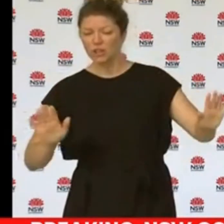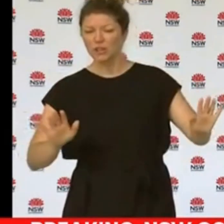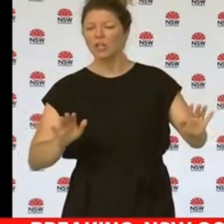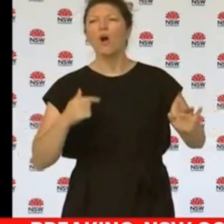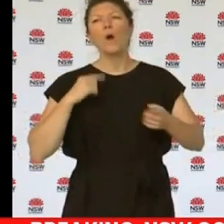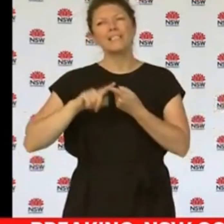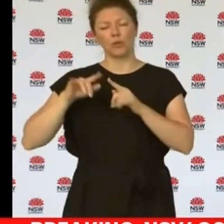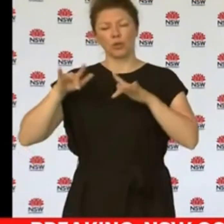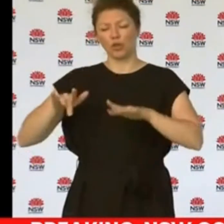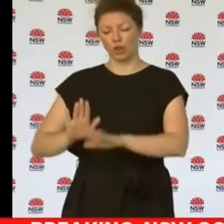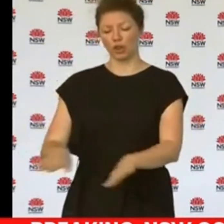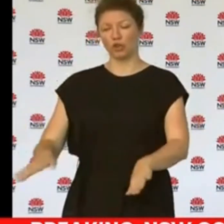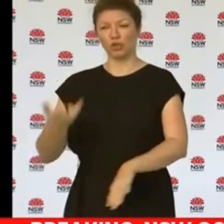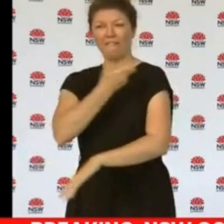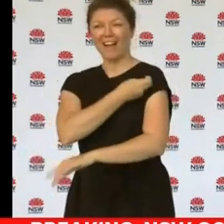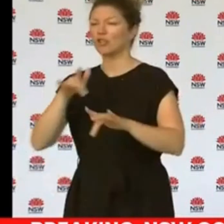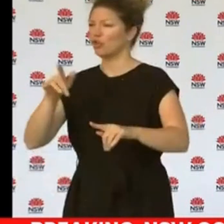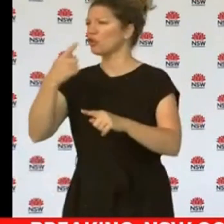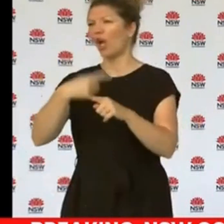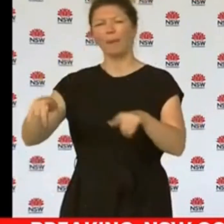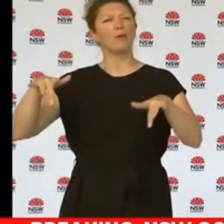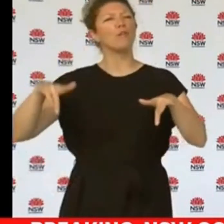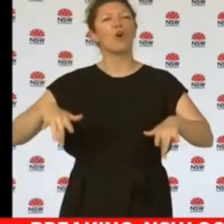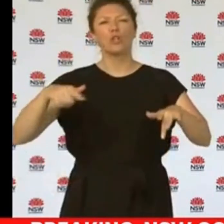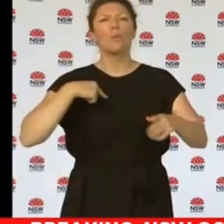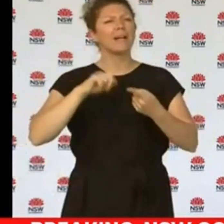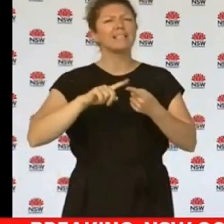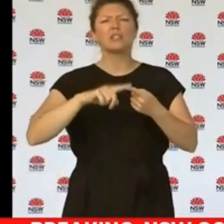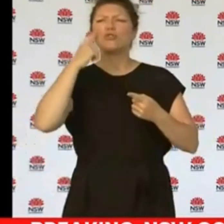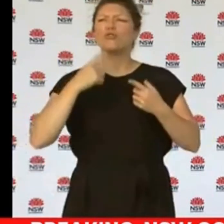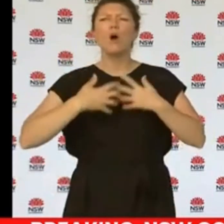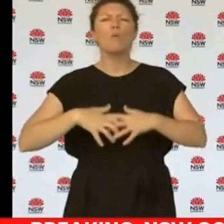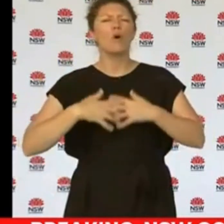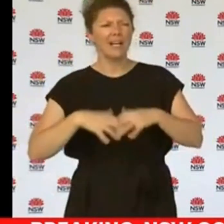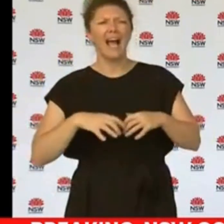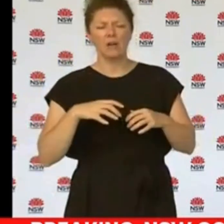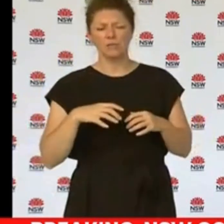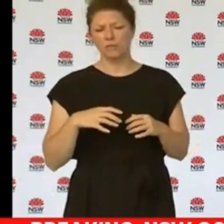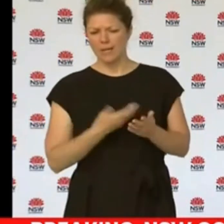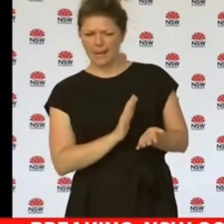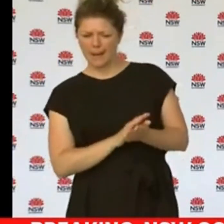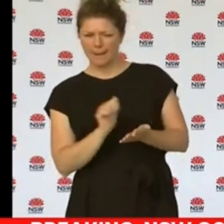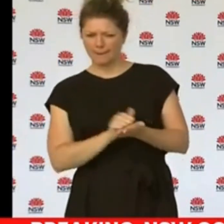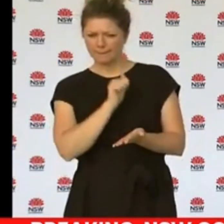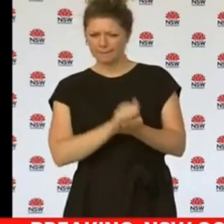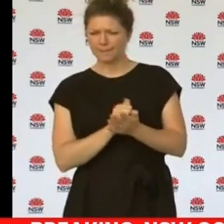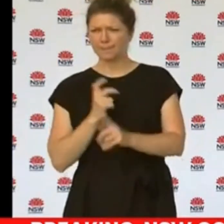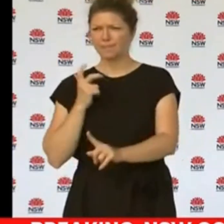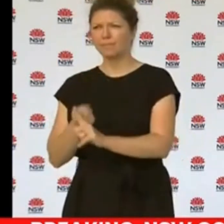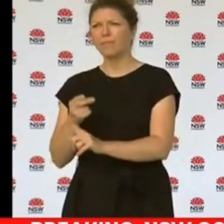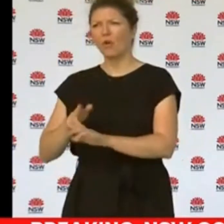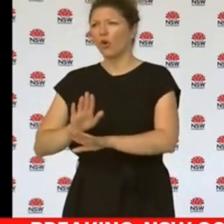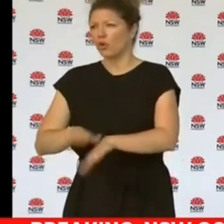an approved vaccine for children, although the work is being done to consider and develop the evidence for